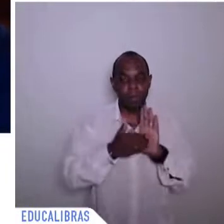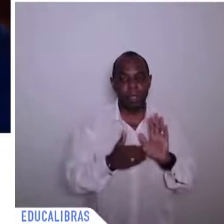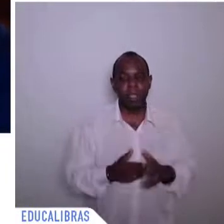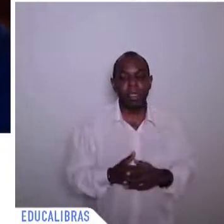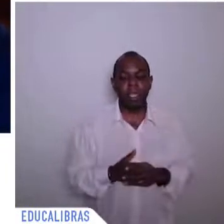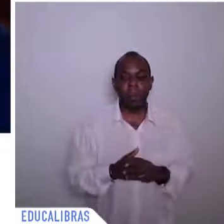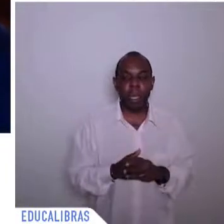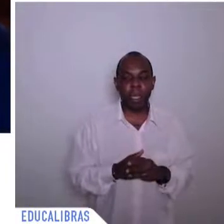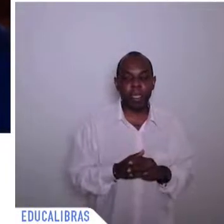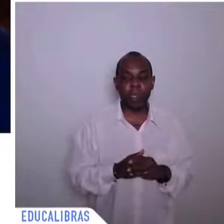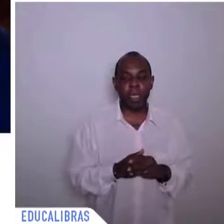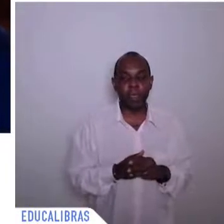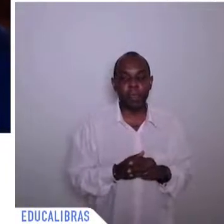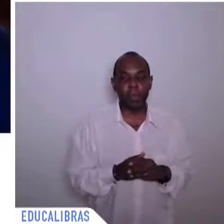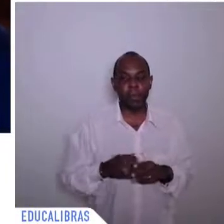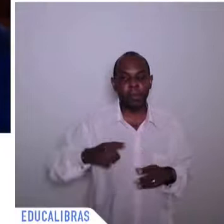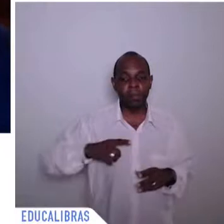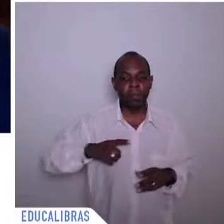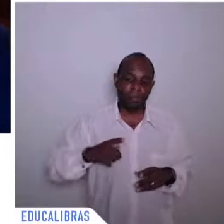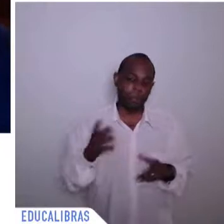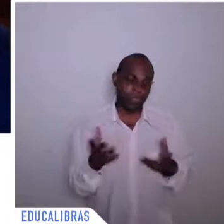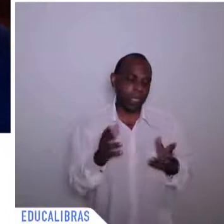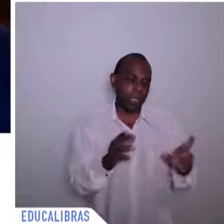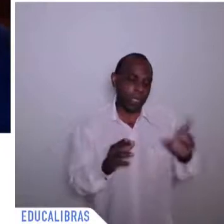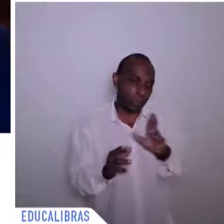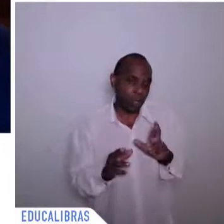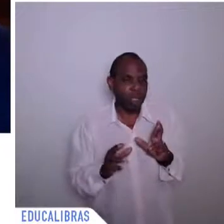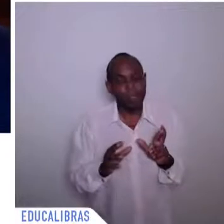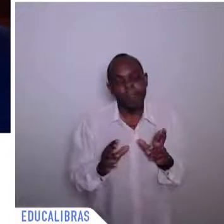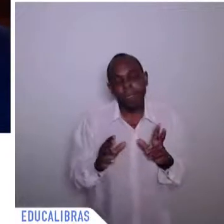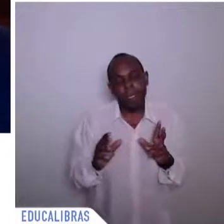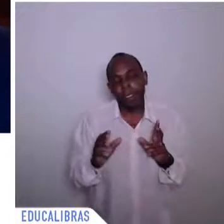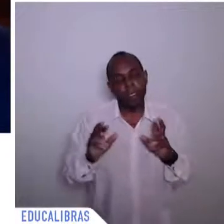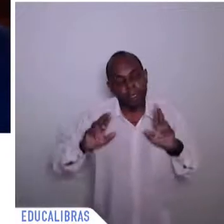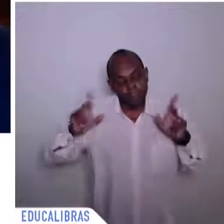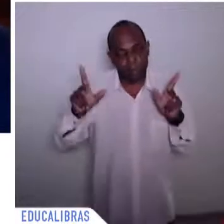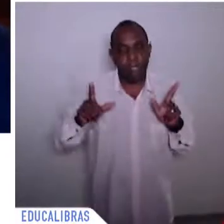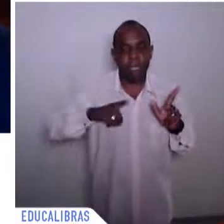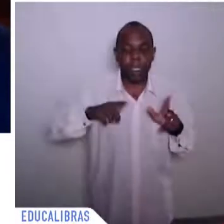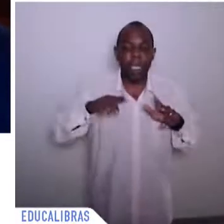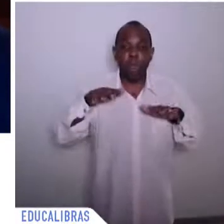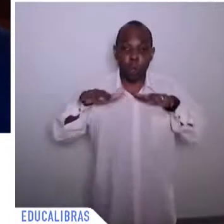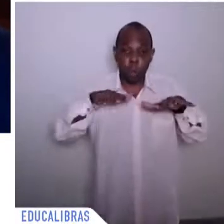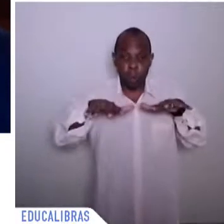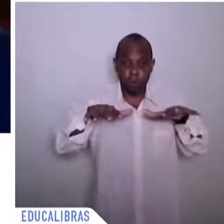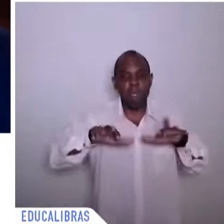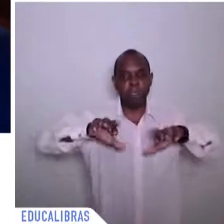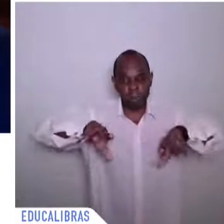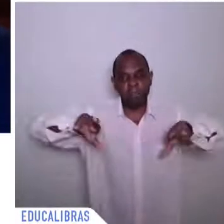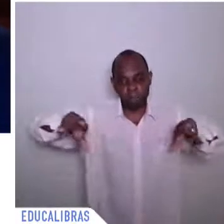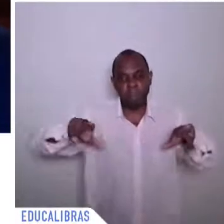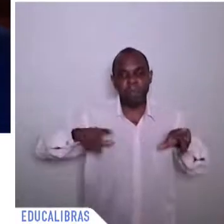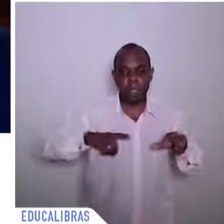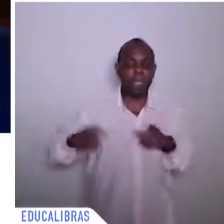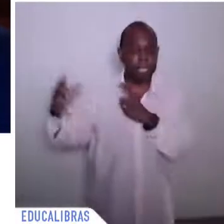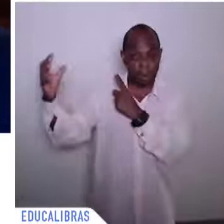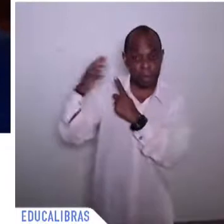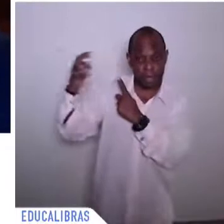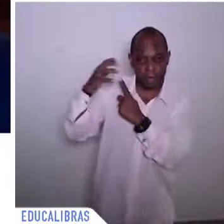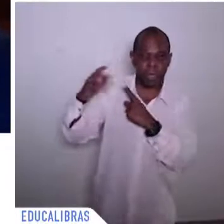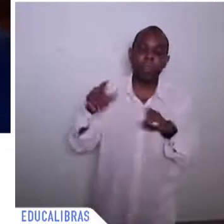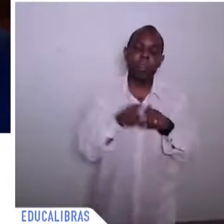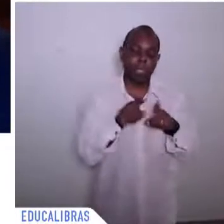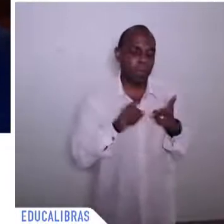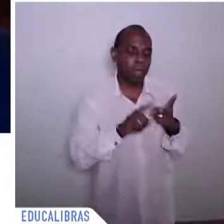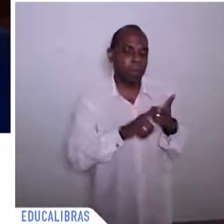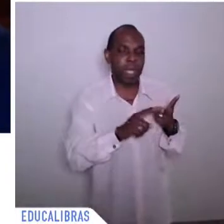candidates, but I believe that in 2 years this response will be greater. I think it will happen, and due to a mixture of the